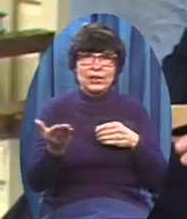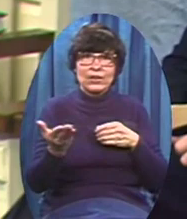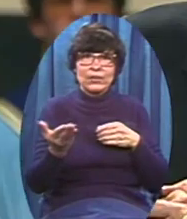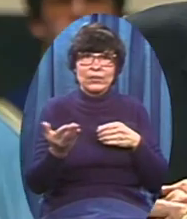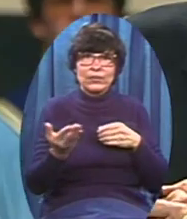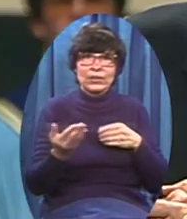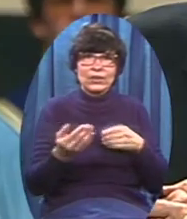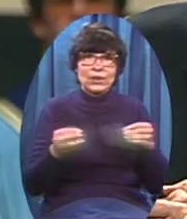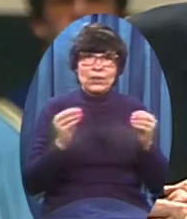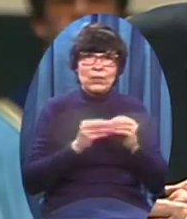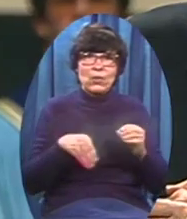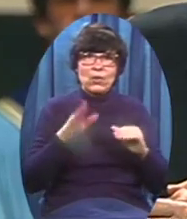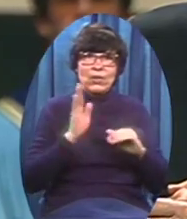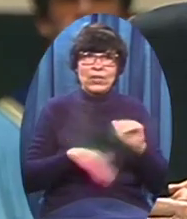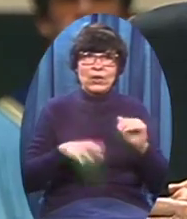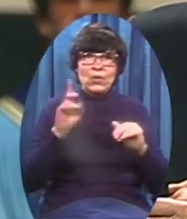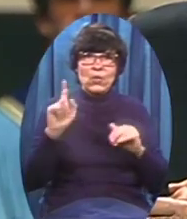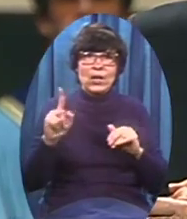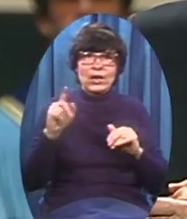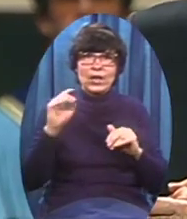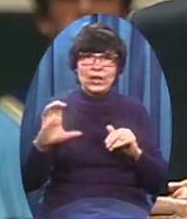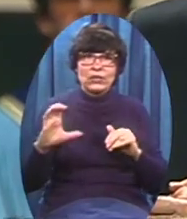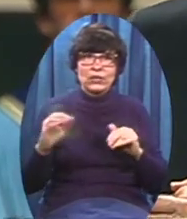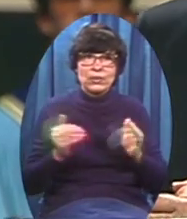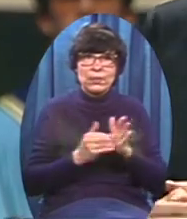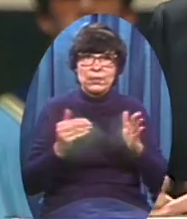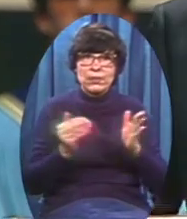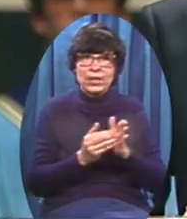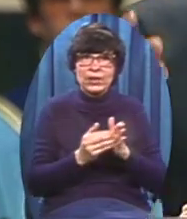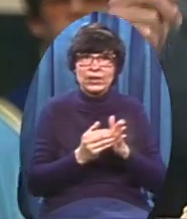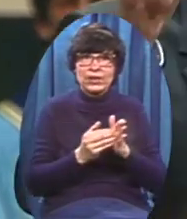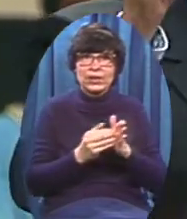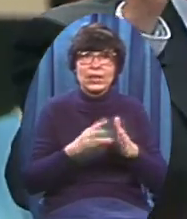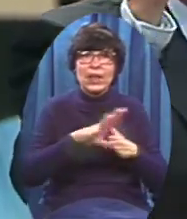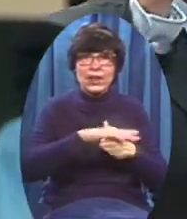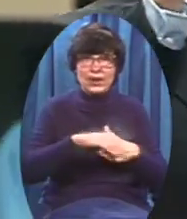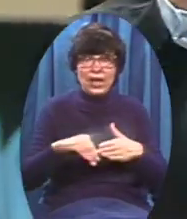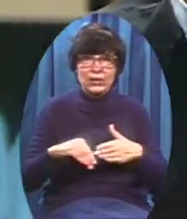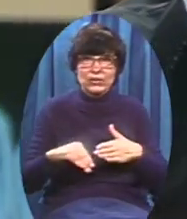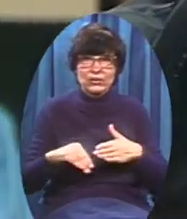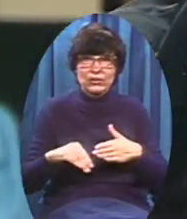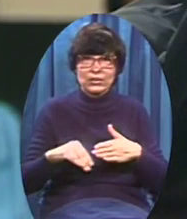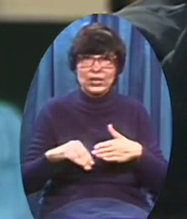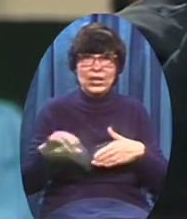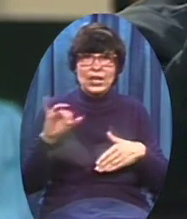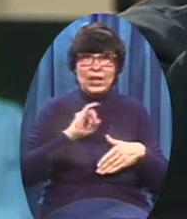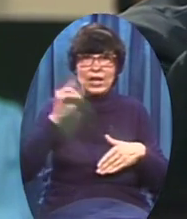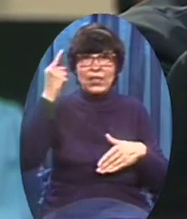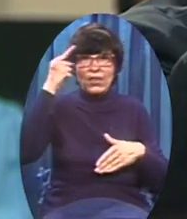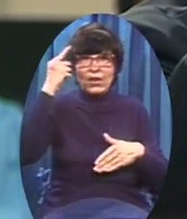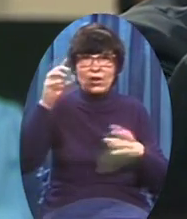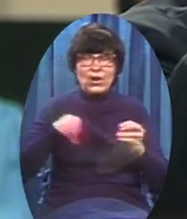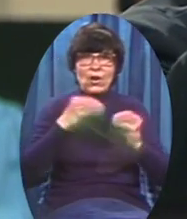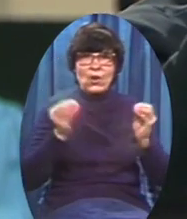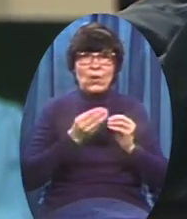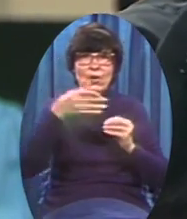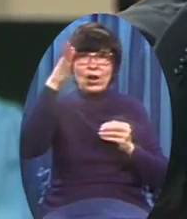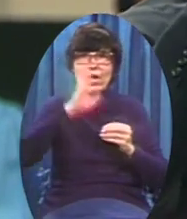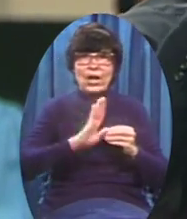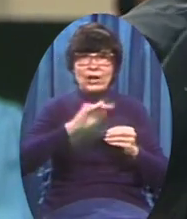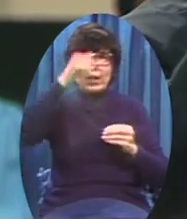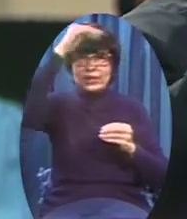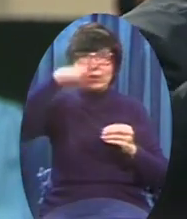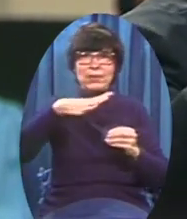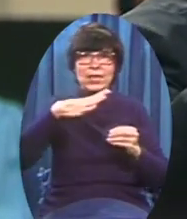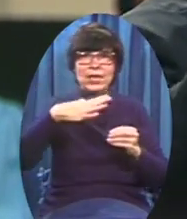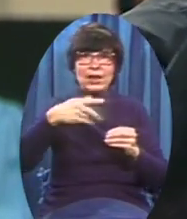over $100 million. And I couldn't help but think, oh God, there's men out there today that could